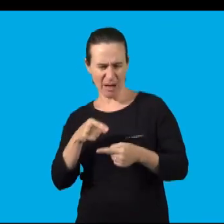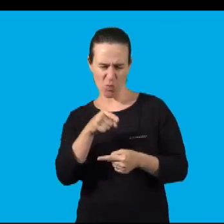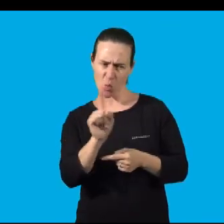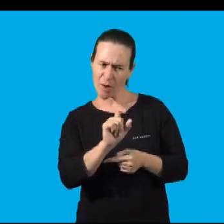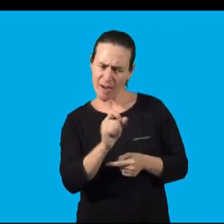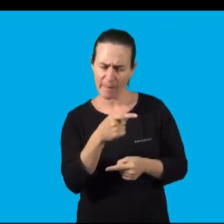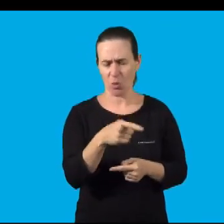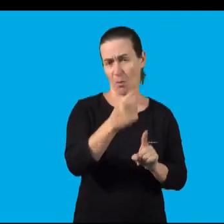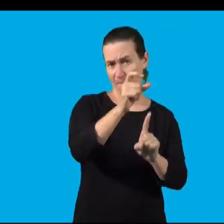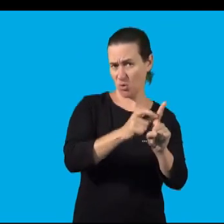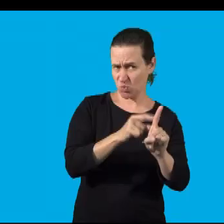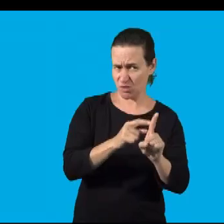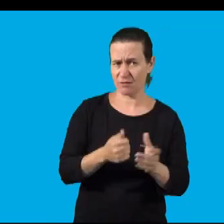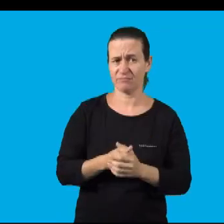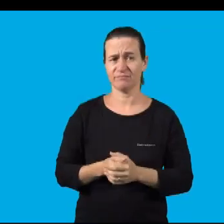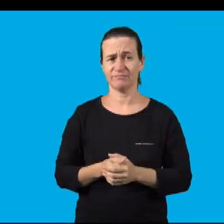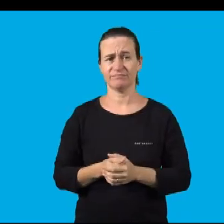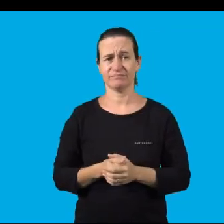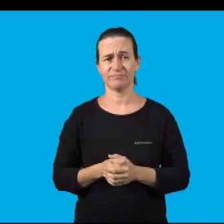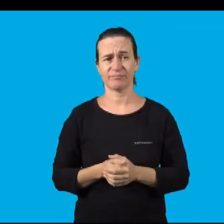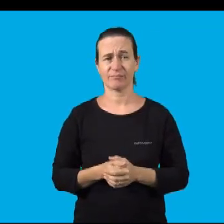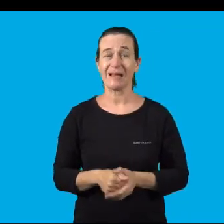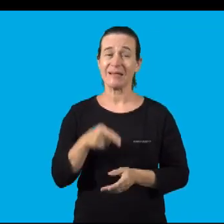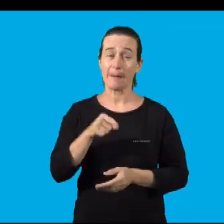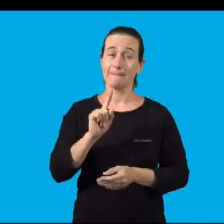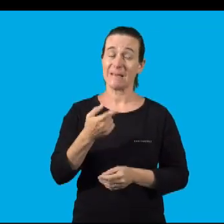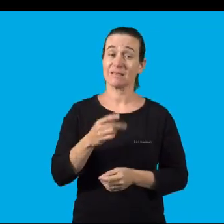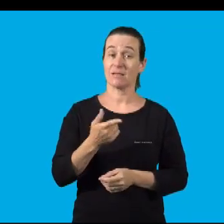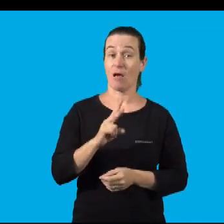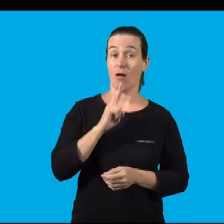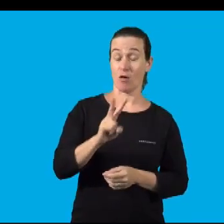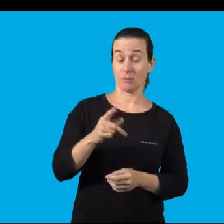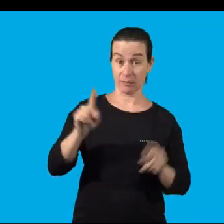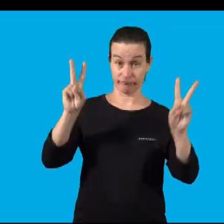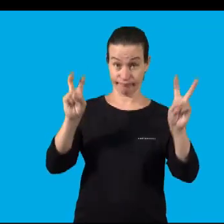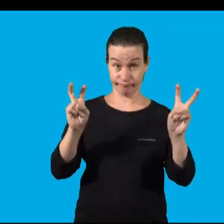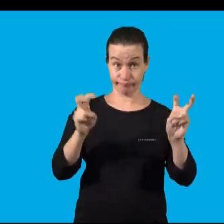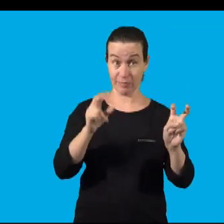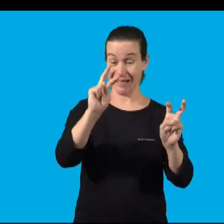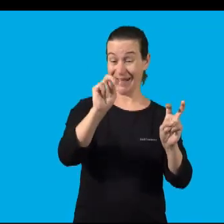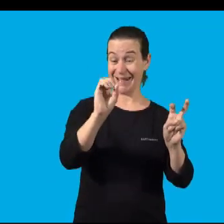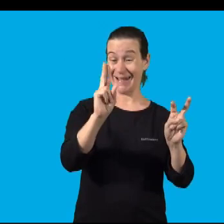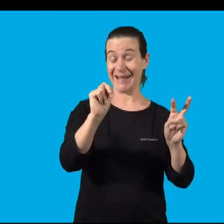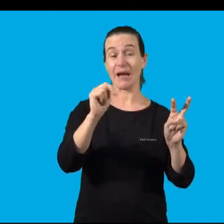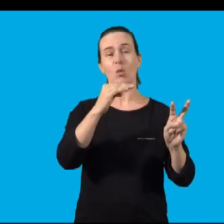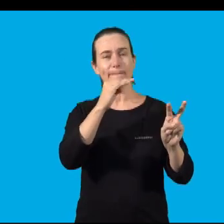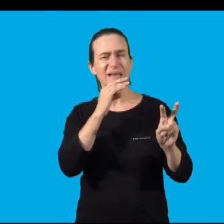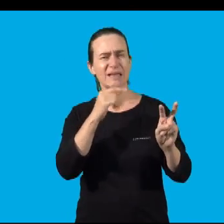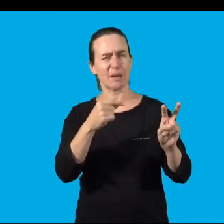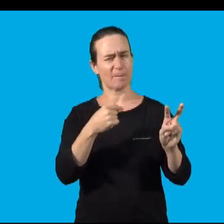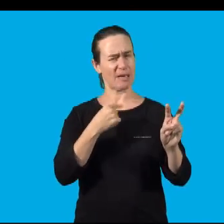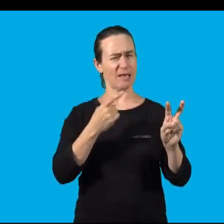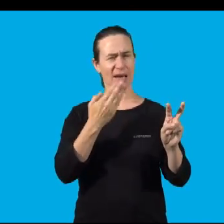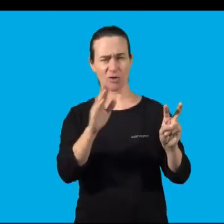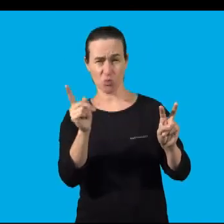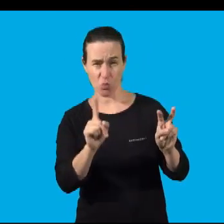expressed about a situation or a person. This question should be answered by stating the noun, so the attitude, and